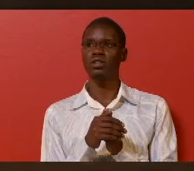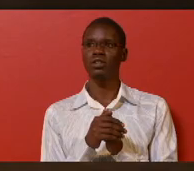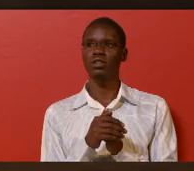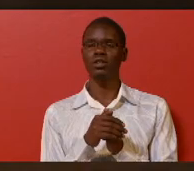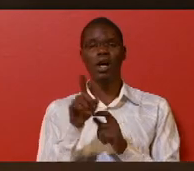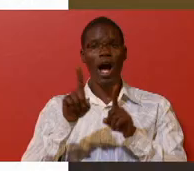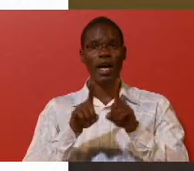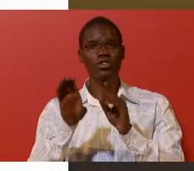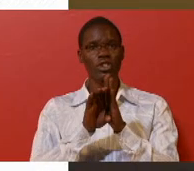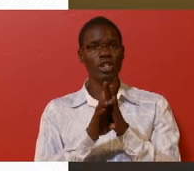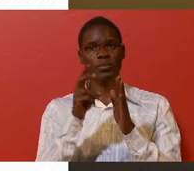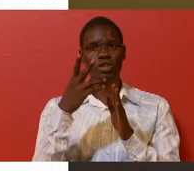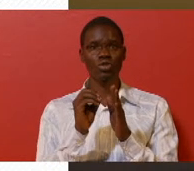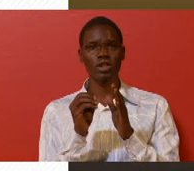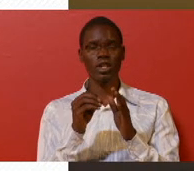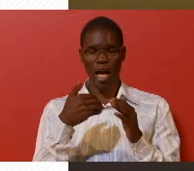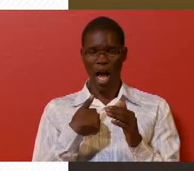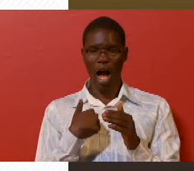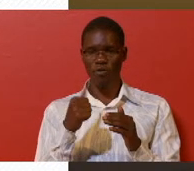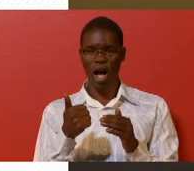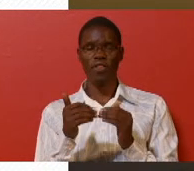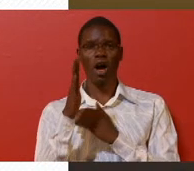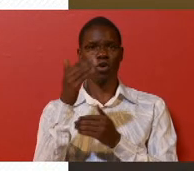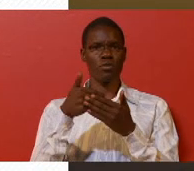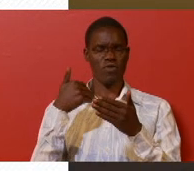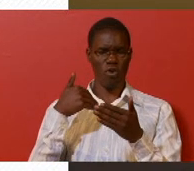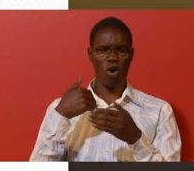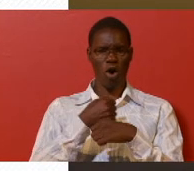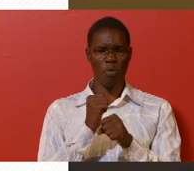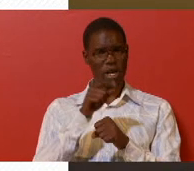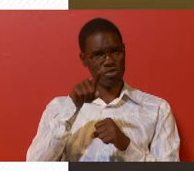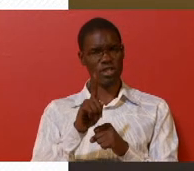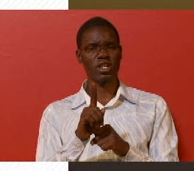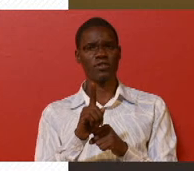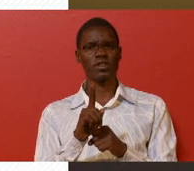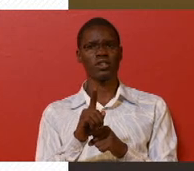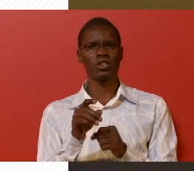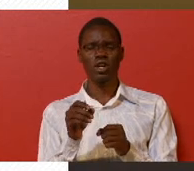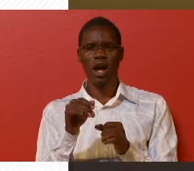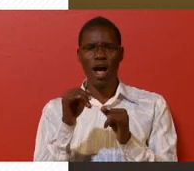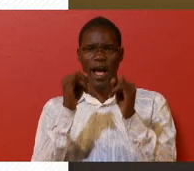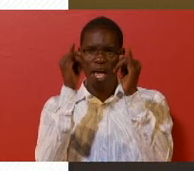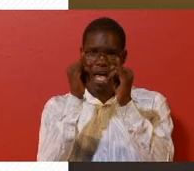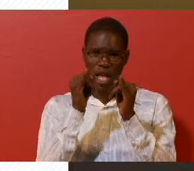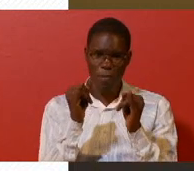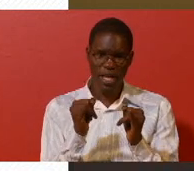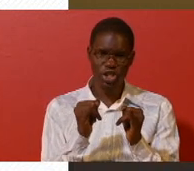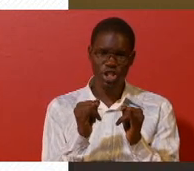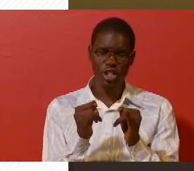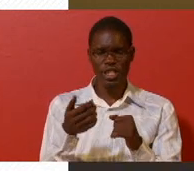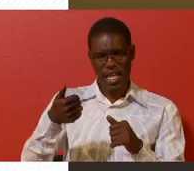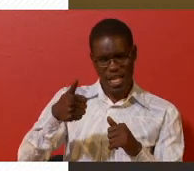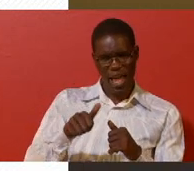Exodus 20. "You shall have no other gods before me. You shall not make for yourself a carved image, any likeness